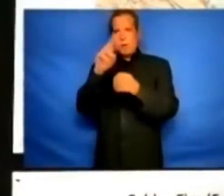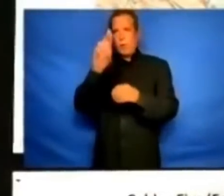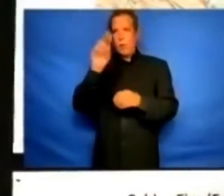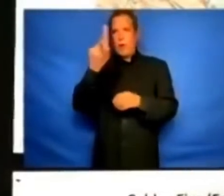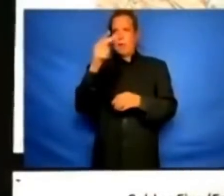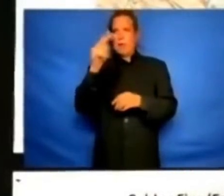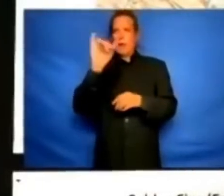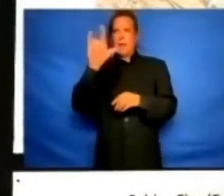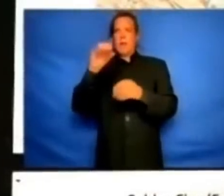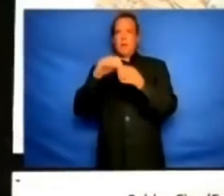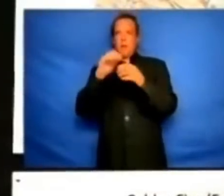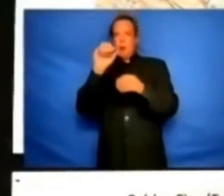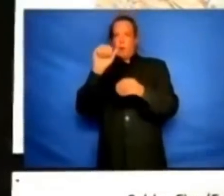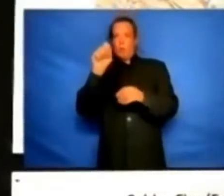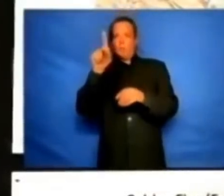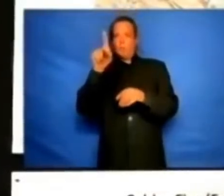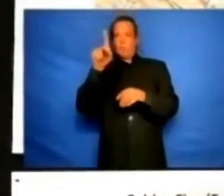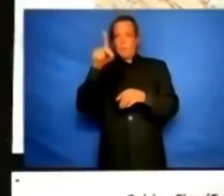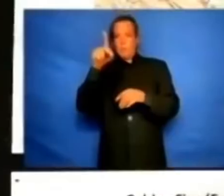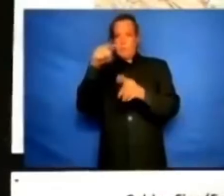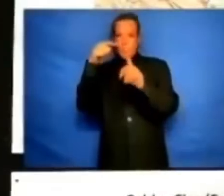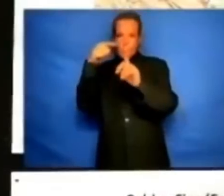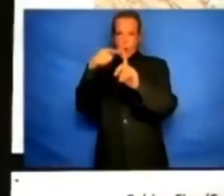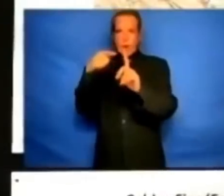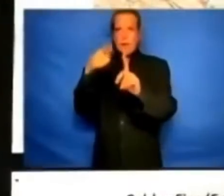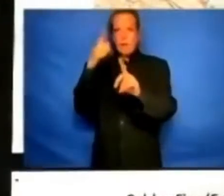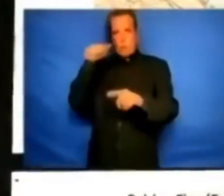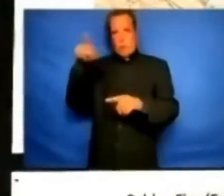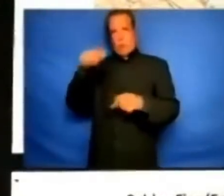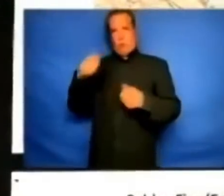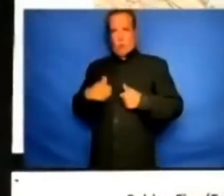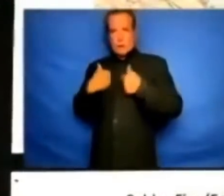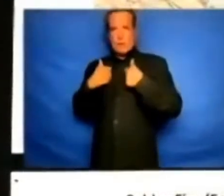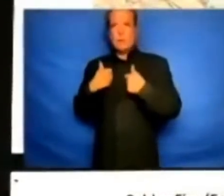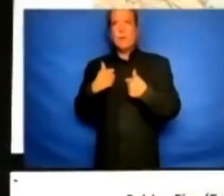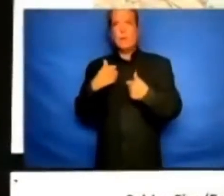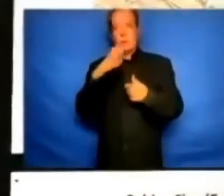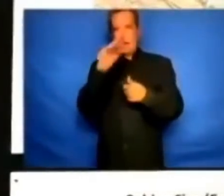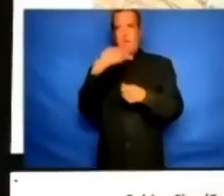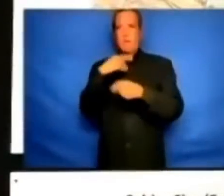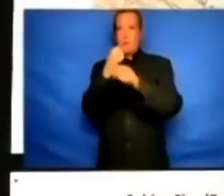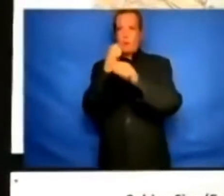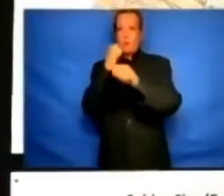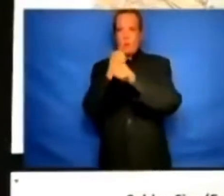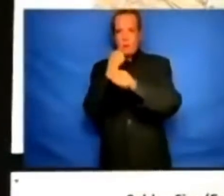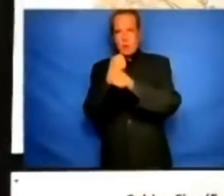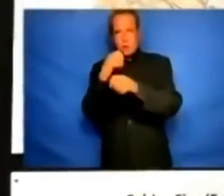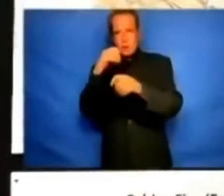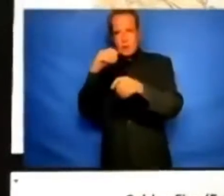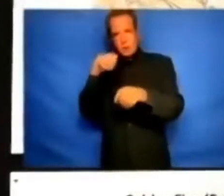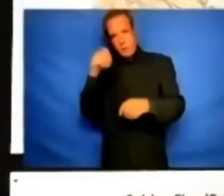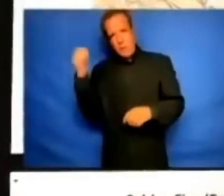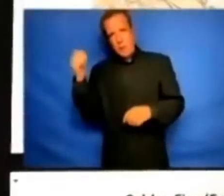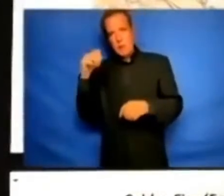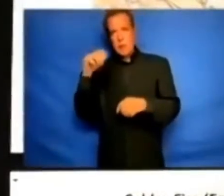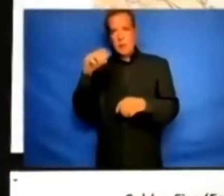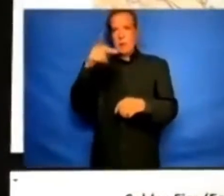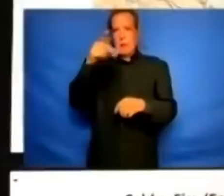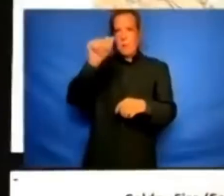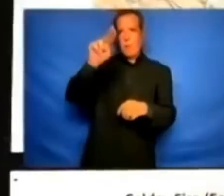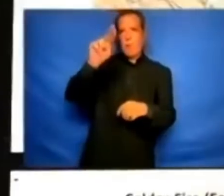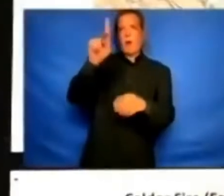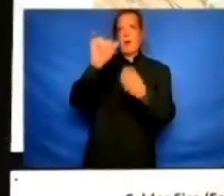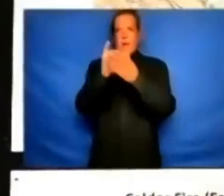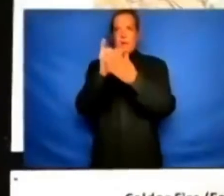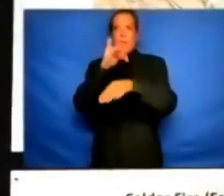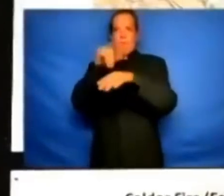Station 23 for those Nevada residents. We also have a truck at Bijou Park that is available for you to bring